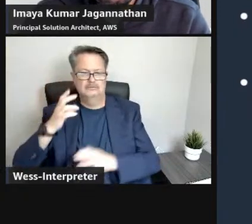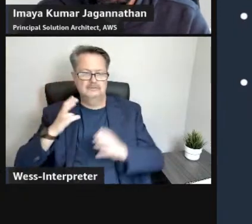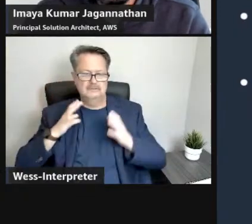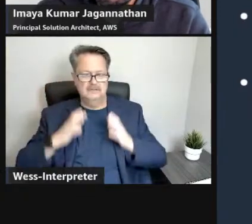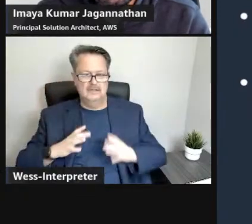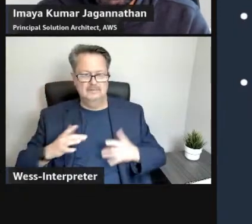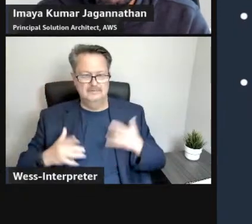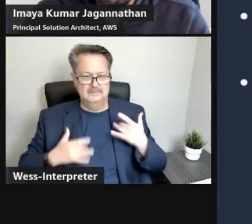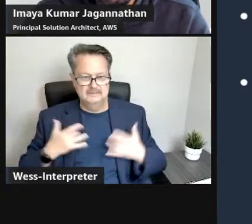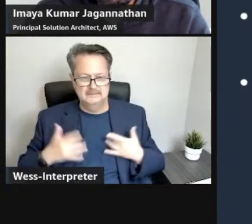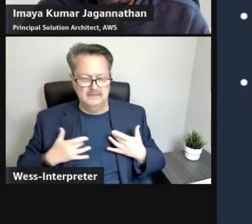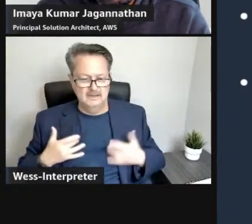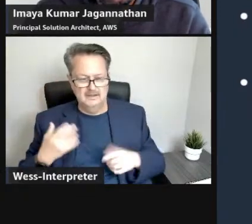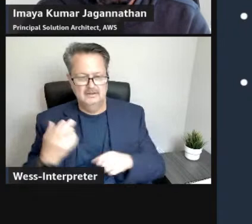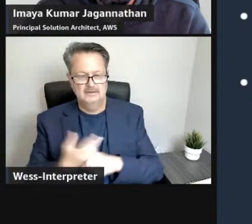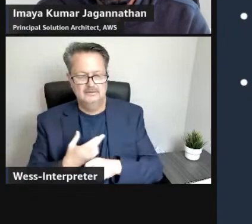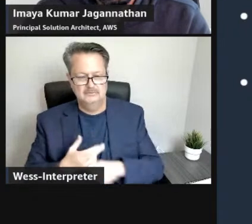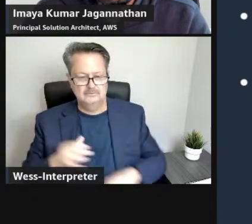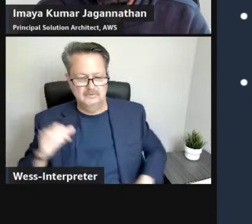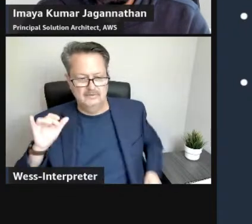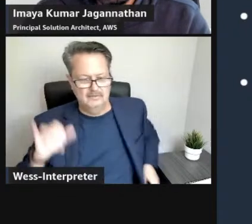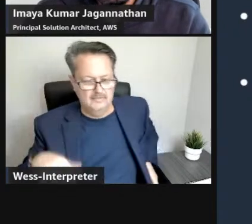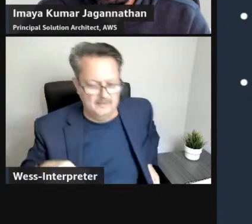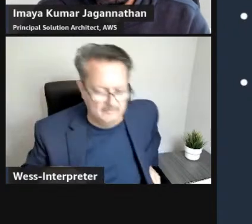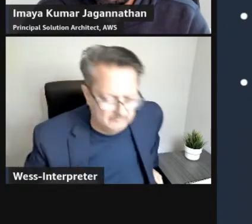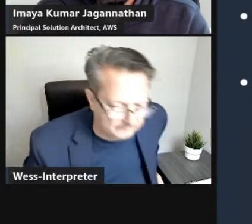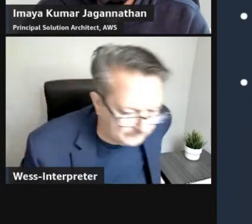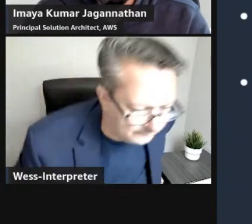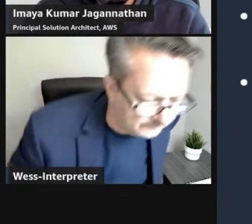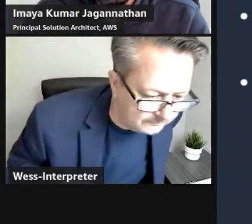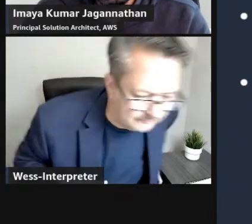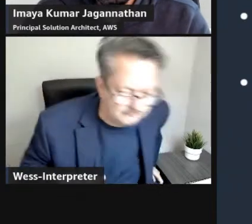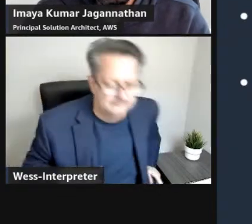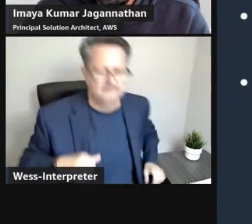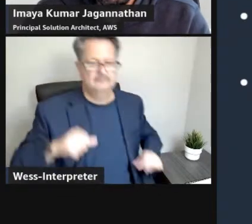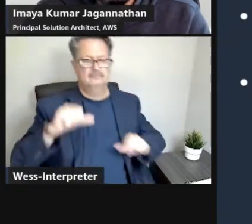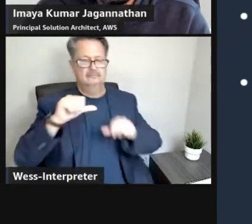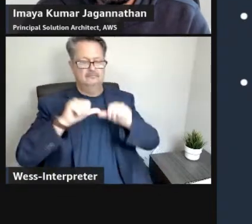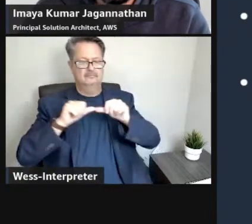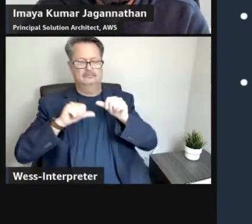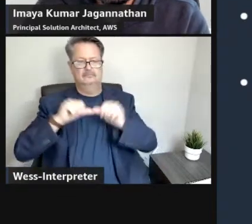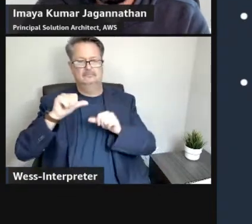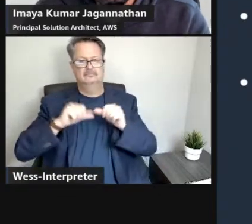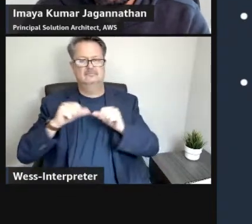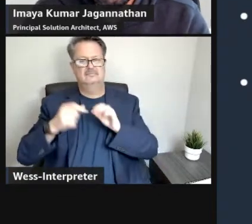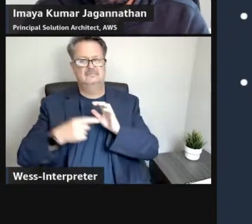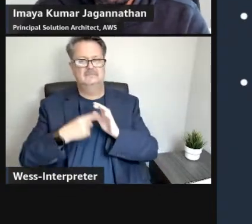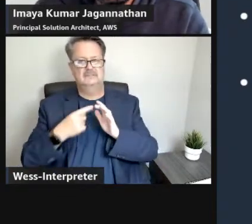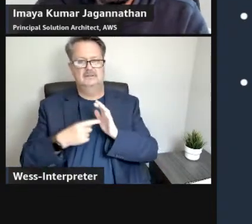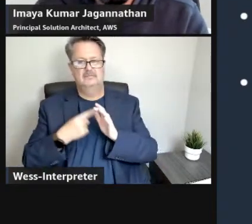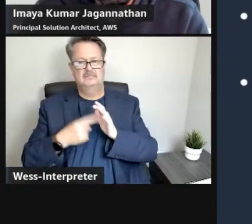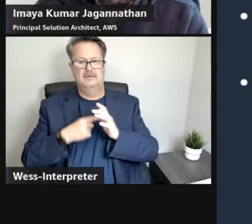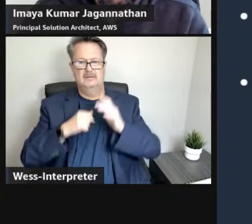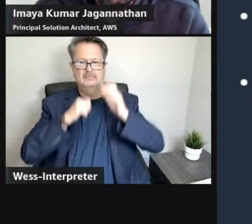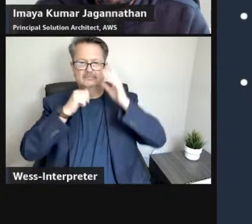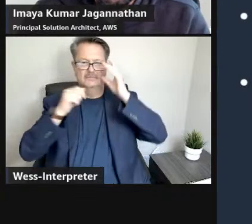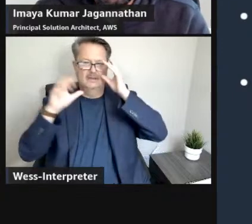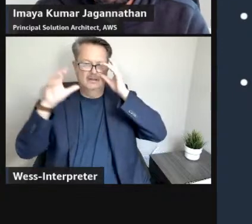and start using this architecture, sometimes it is normal to assume that your resources can